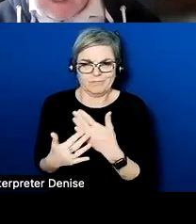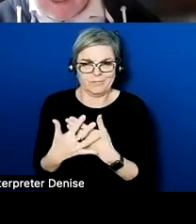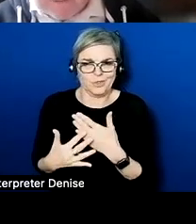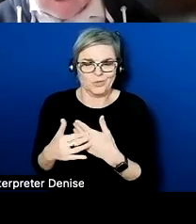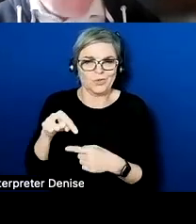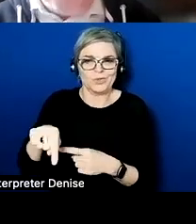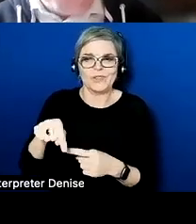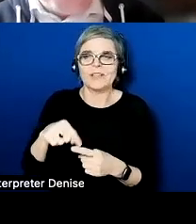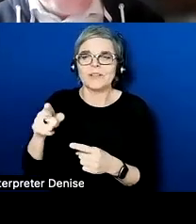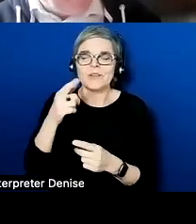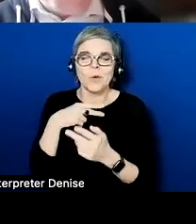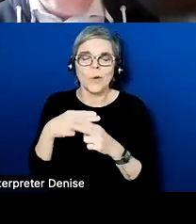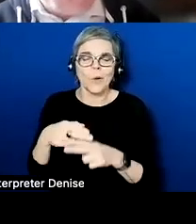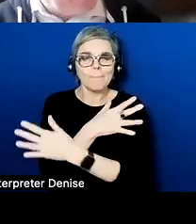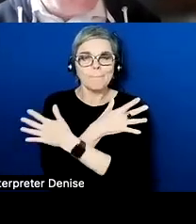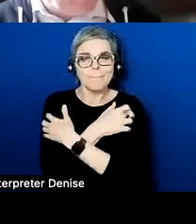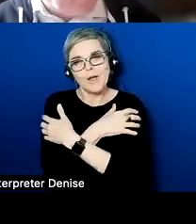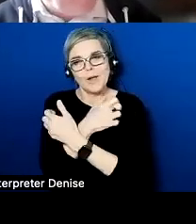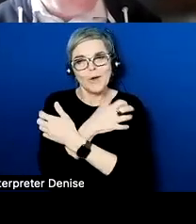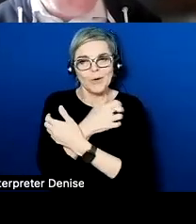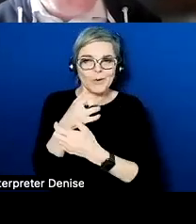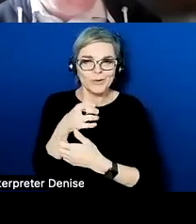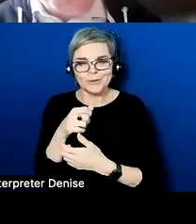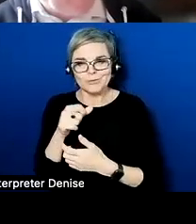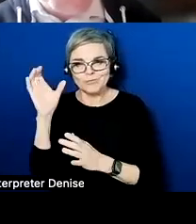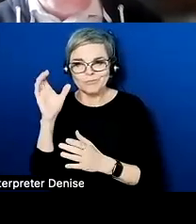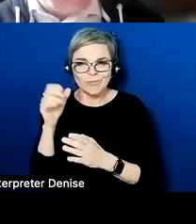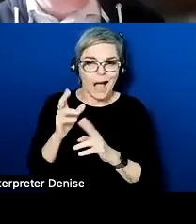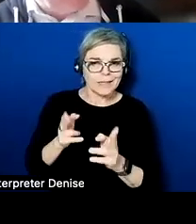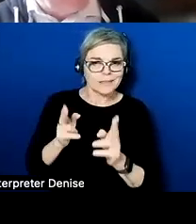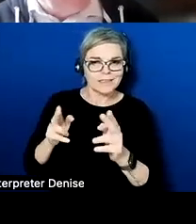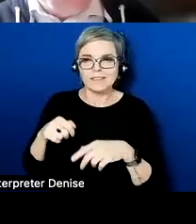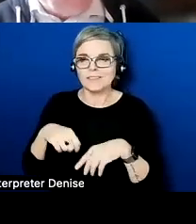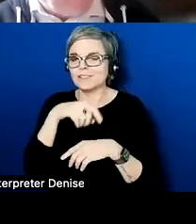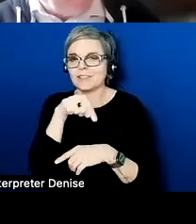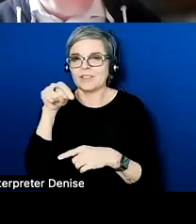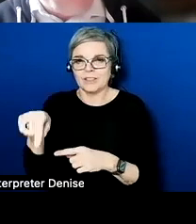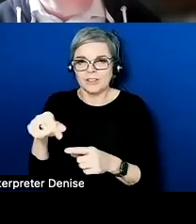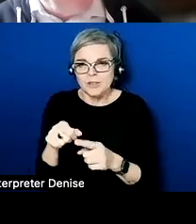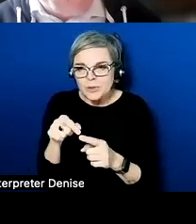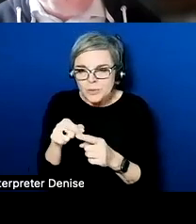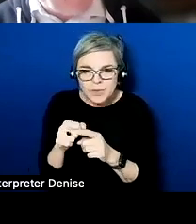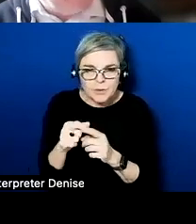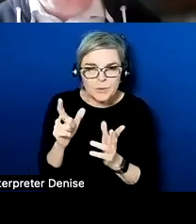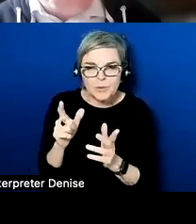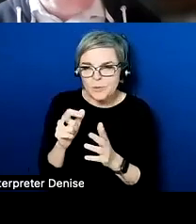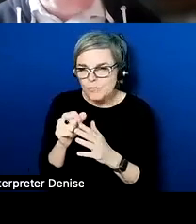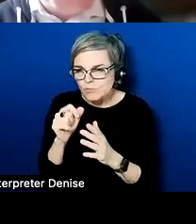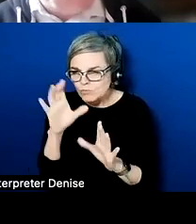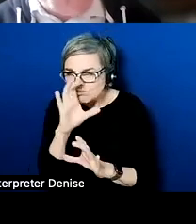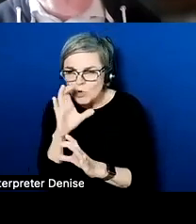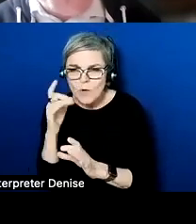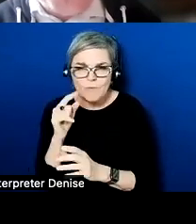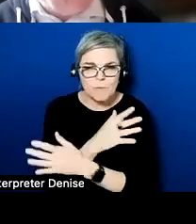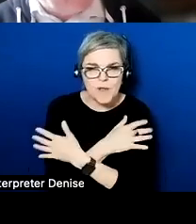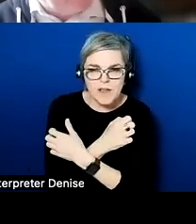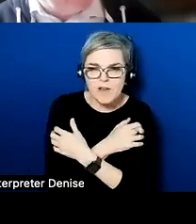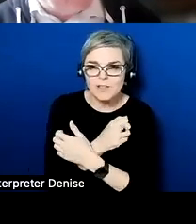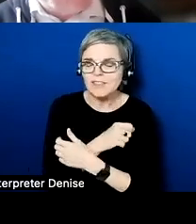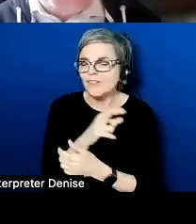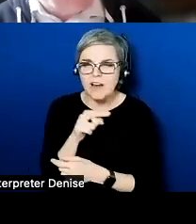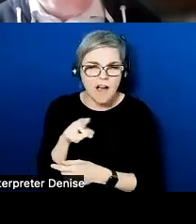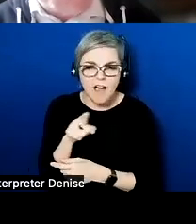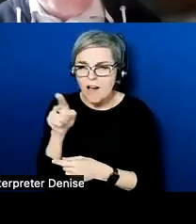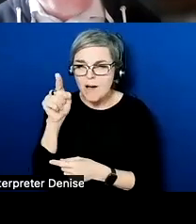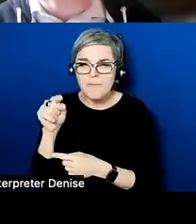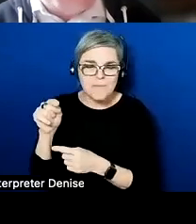for the bears, we go big walks and would take us up the hill. This was last summer on a sunny day, and this is